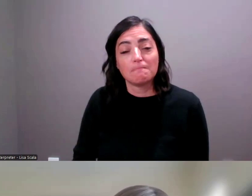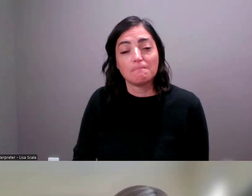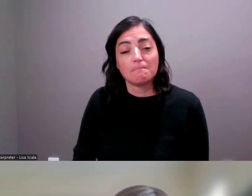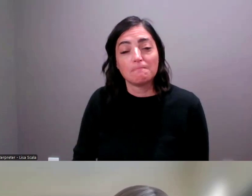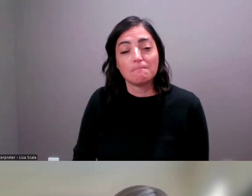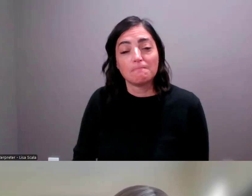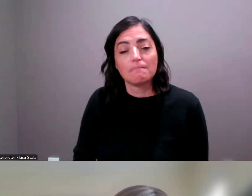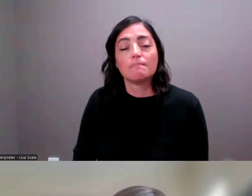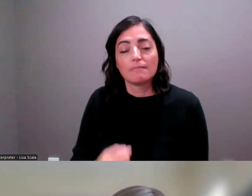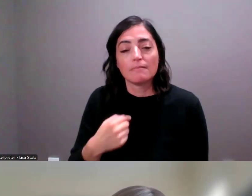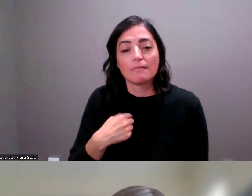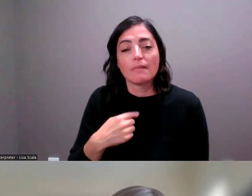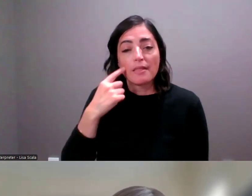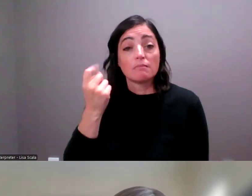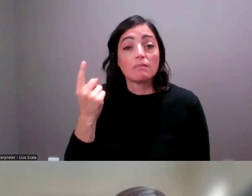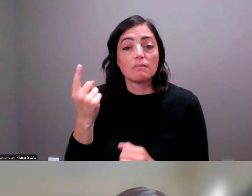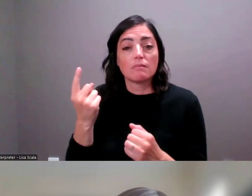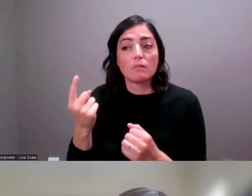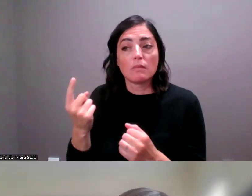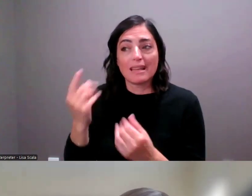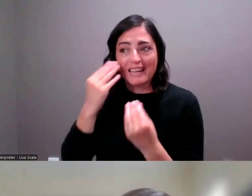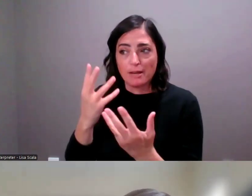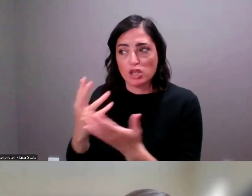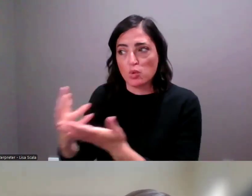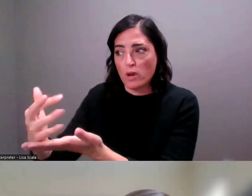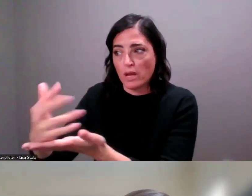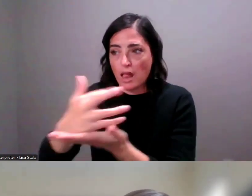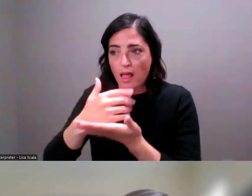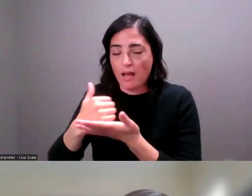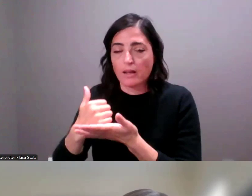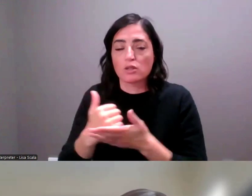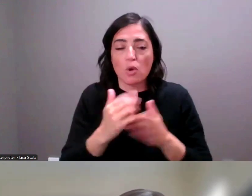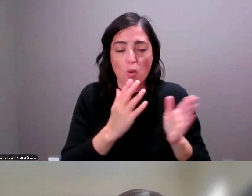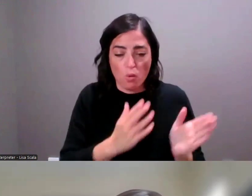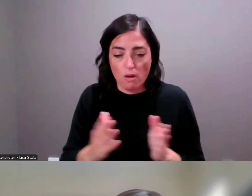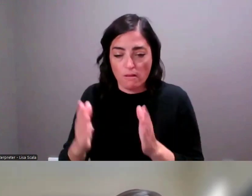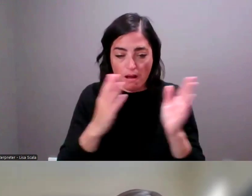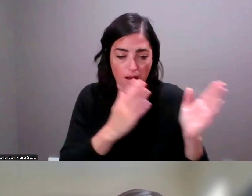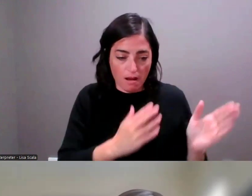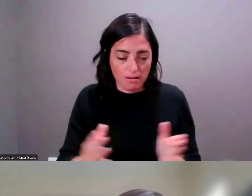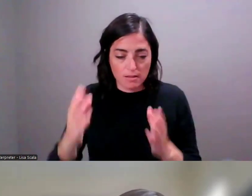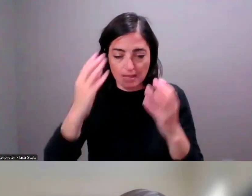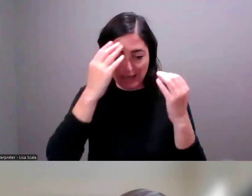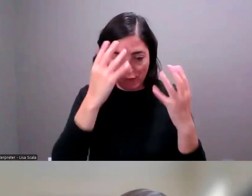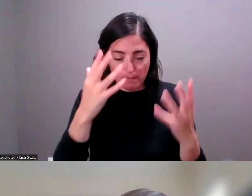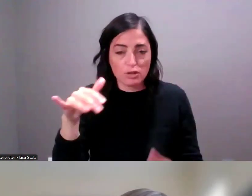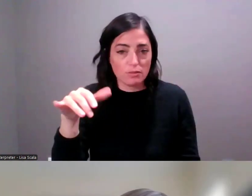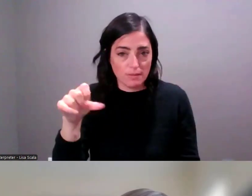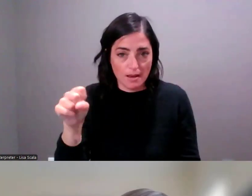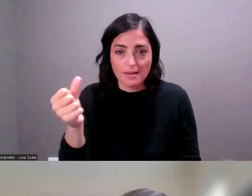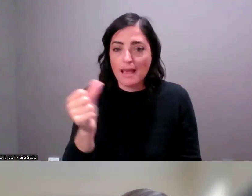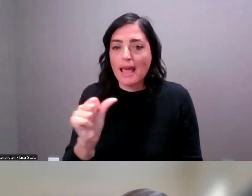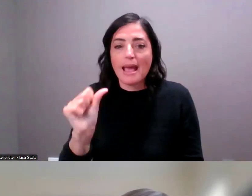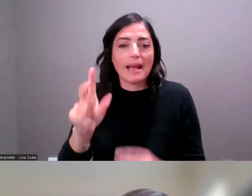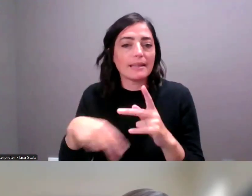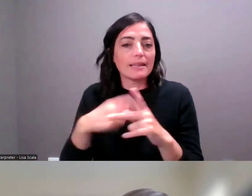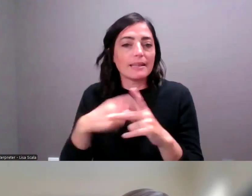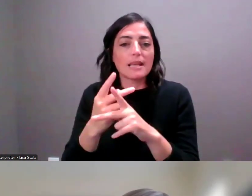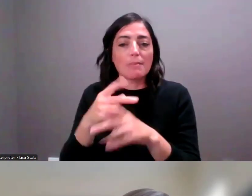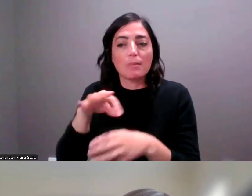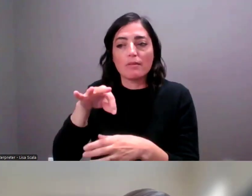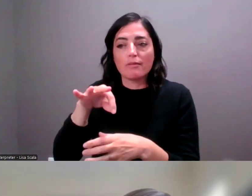so I think we do definitely collect and organize this information. Any kinds